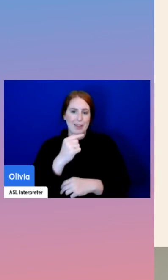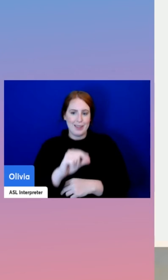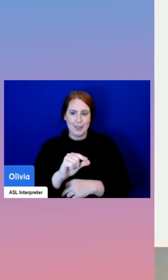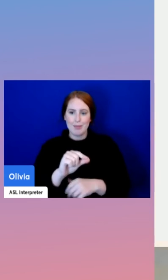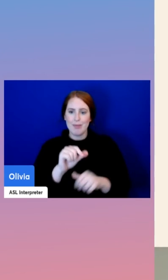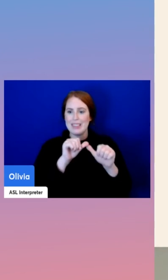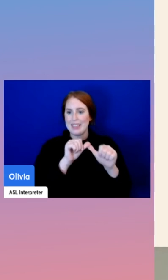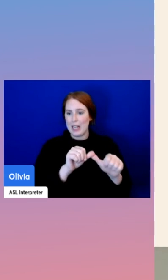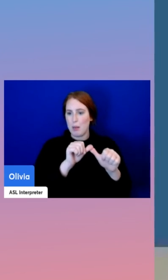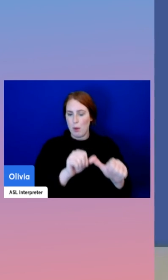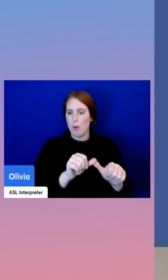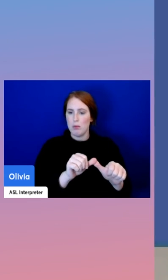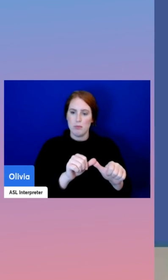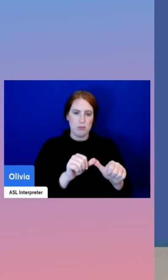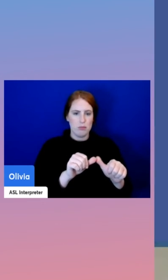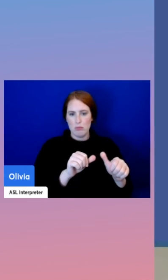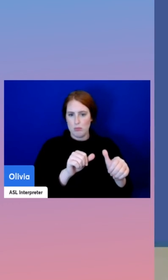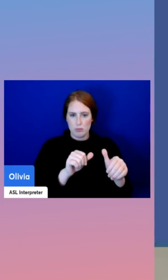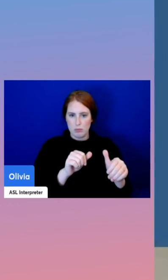well.